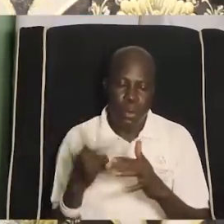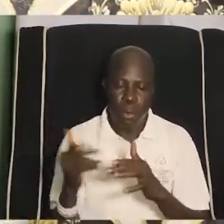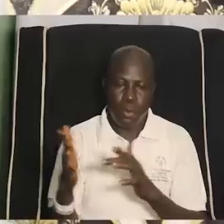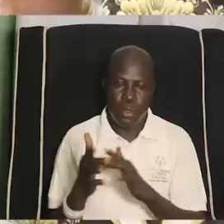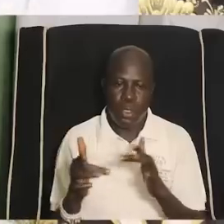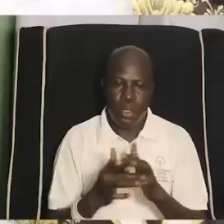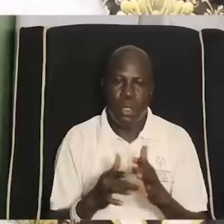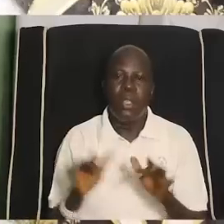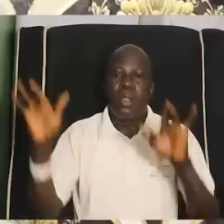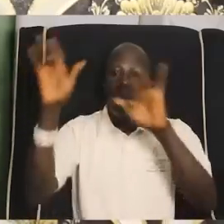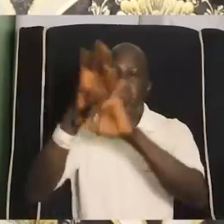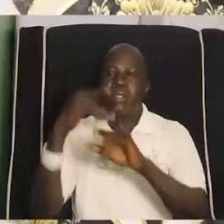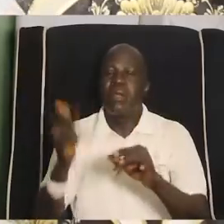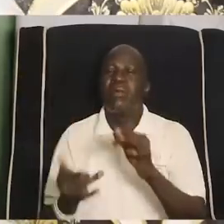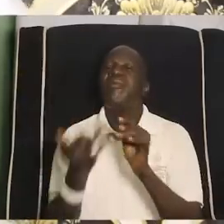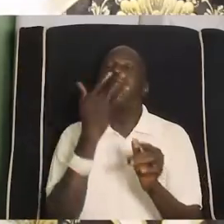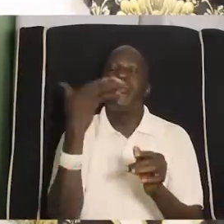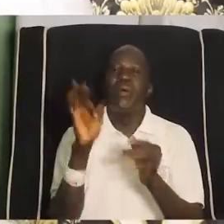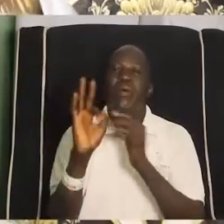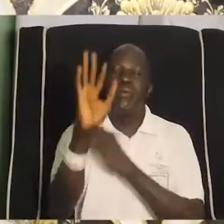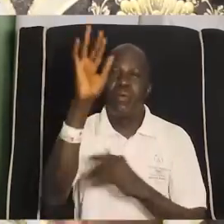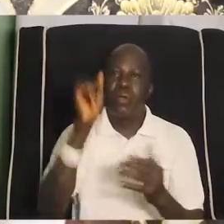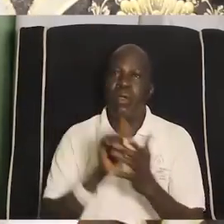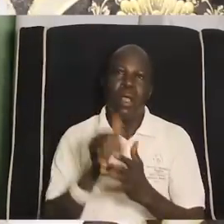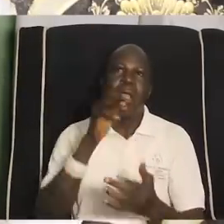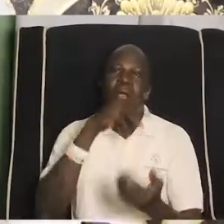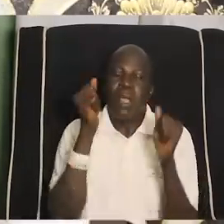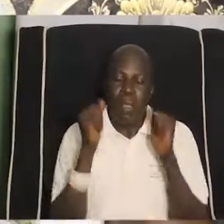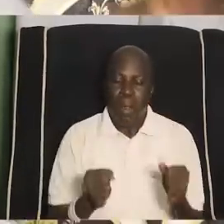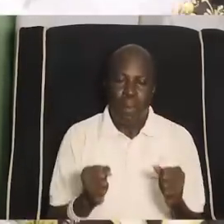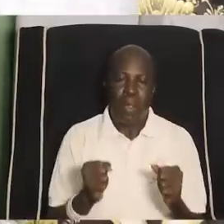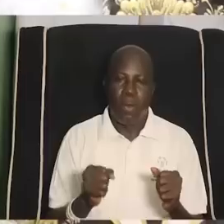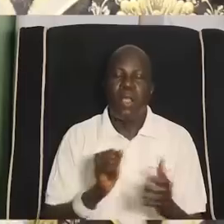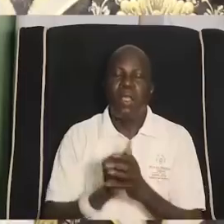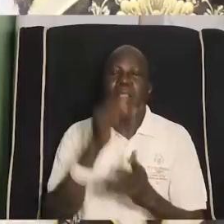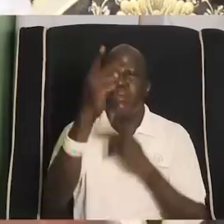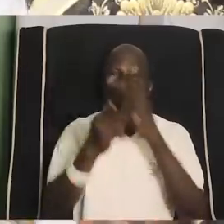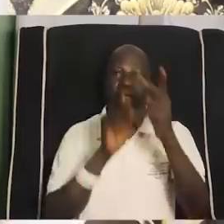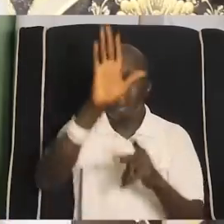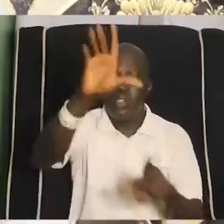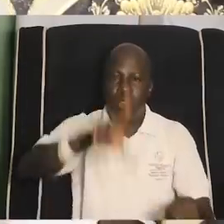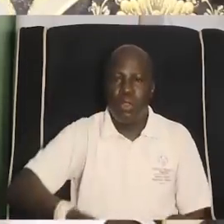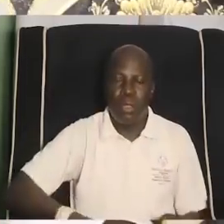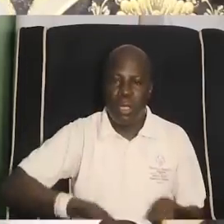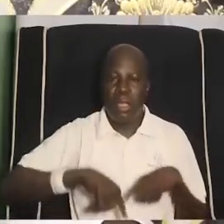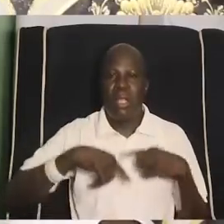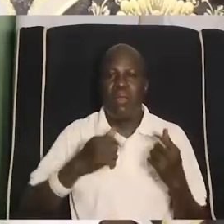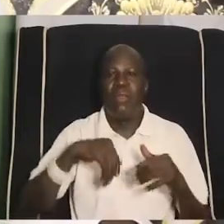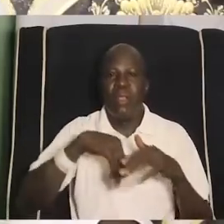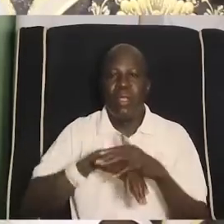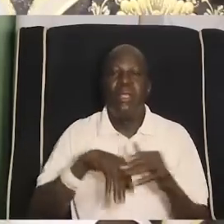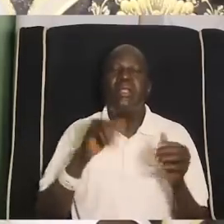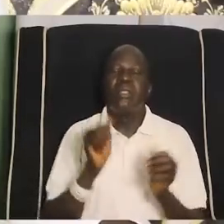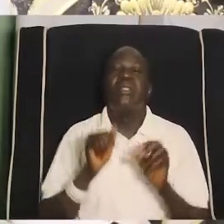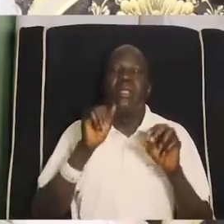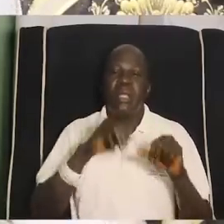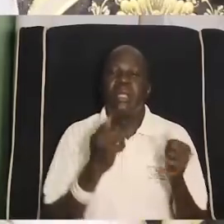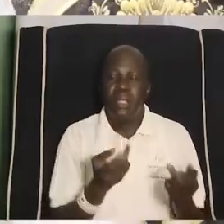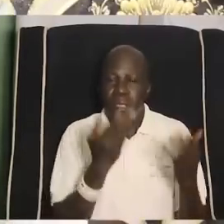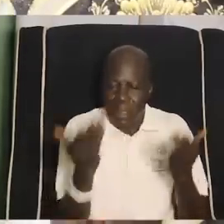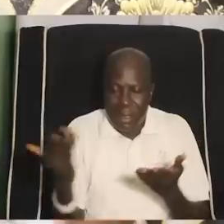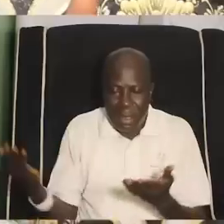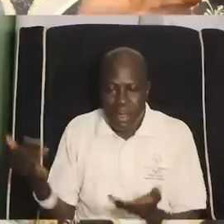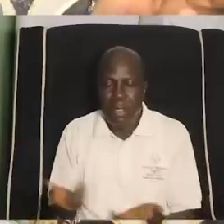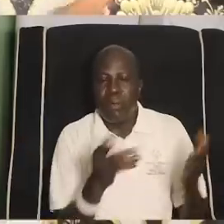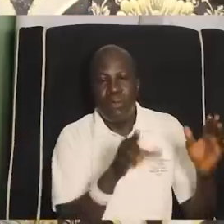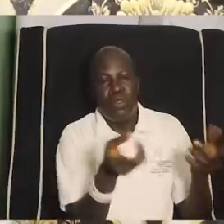of Jesus. Anu Olorun atoju re re. Mercy and favor. Owo agbara re. Head of power. O ma be aye wo. Isele yanu ayo